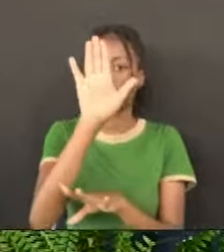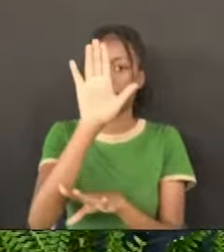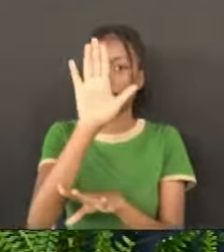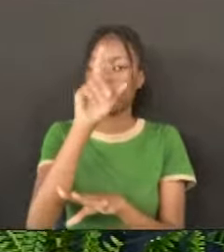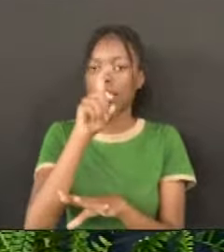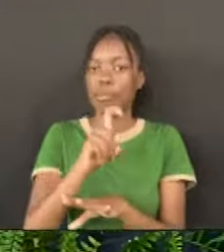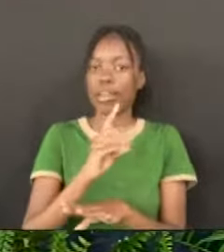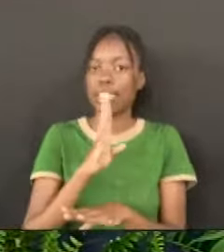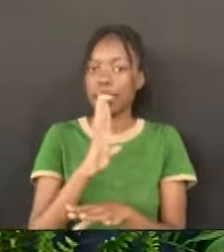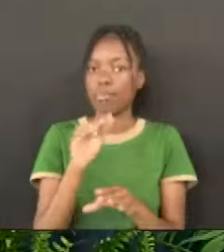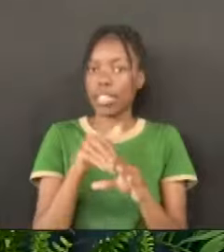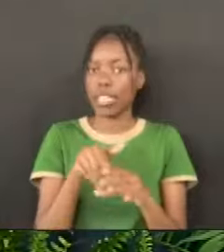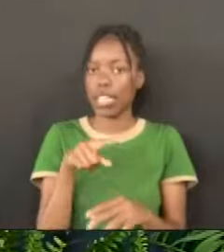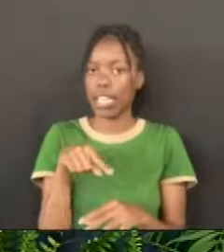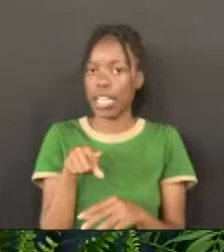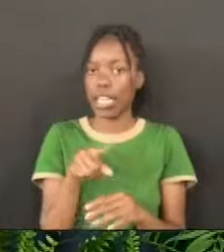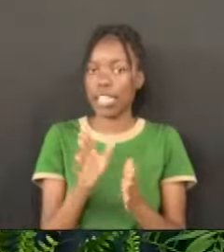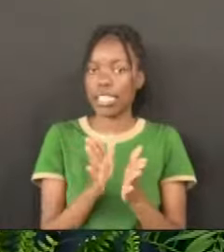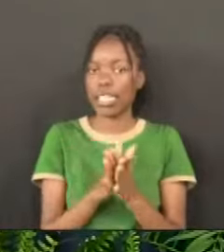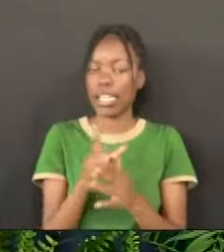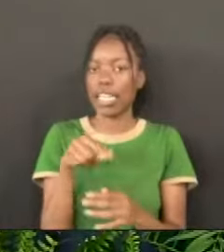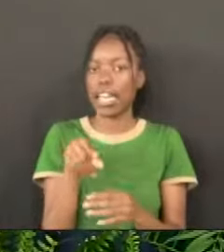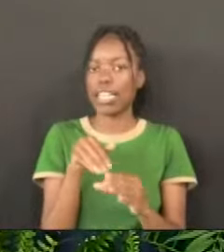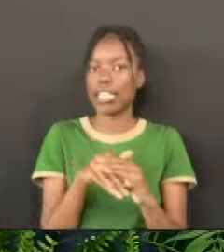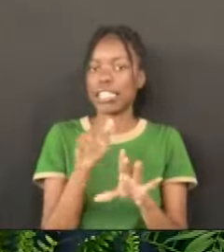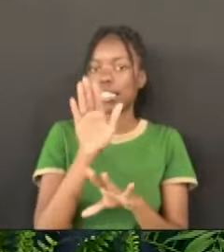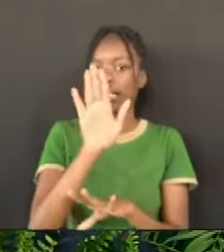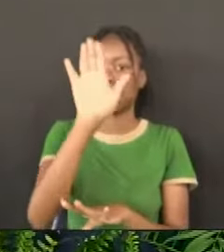us and us in him.